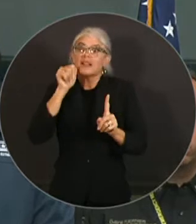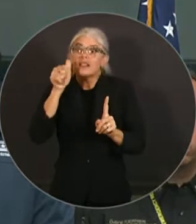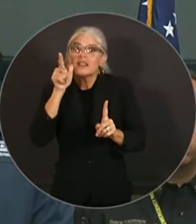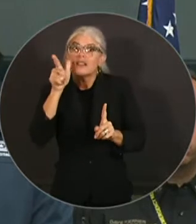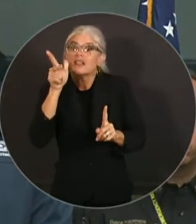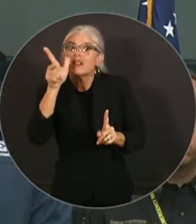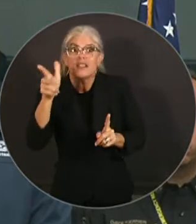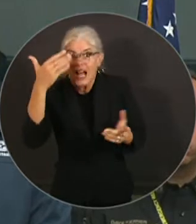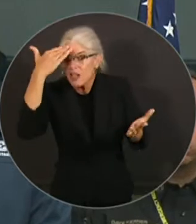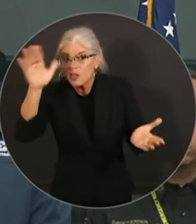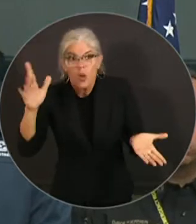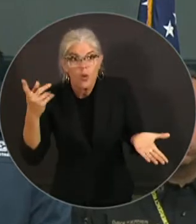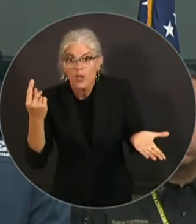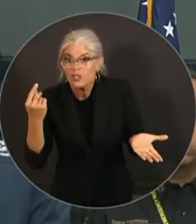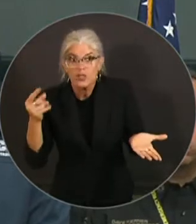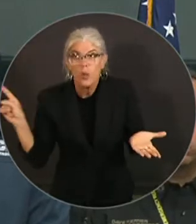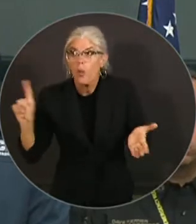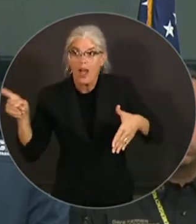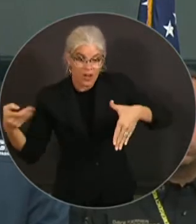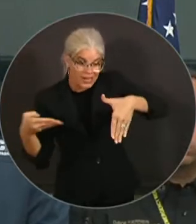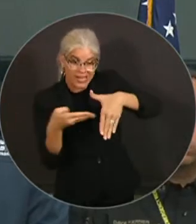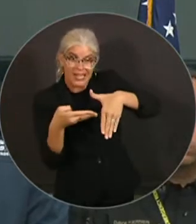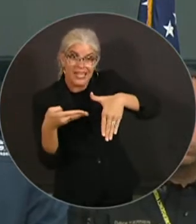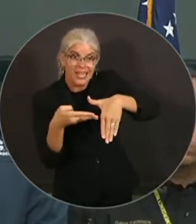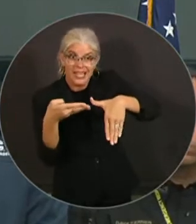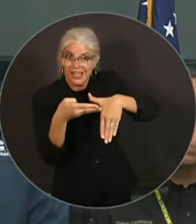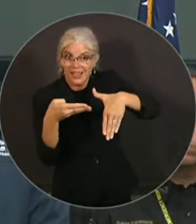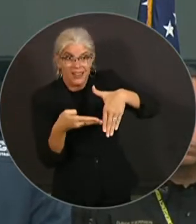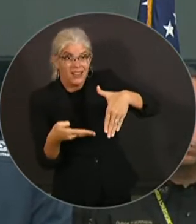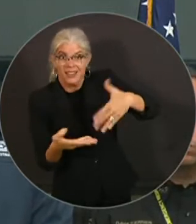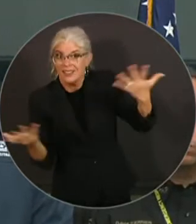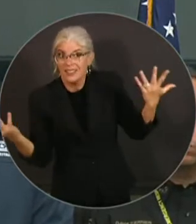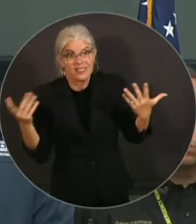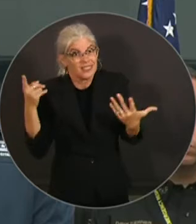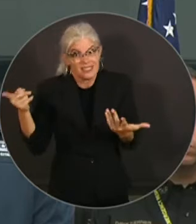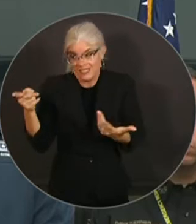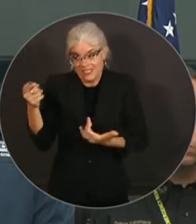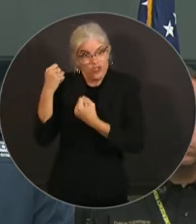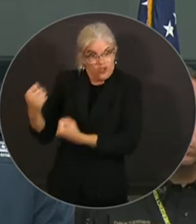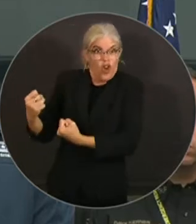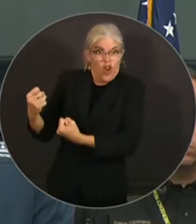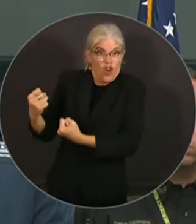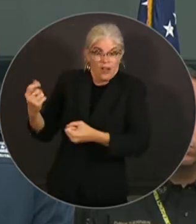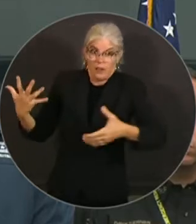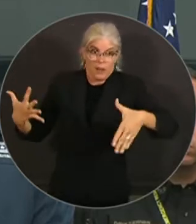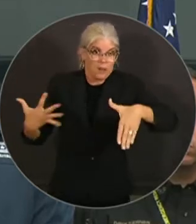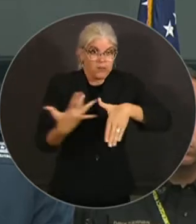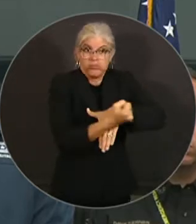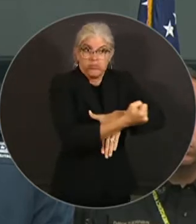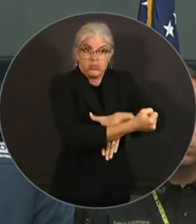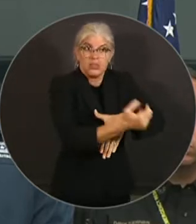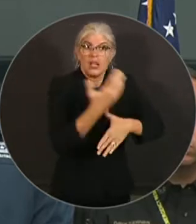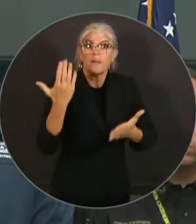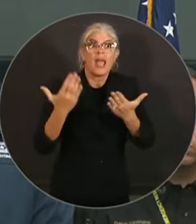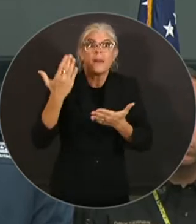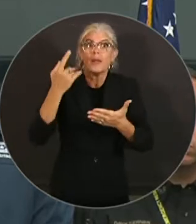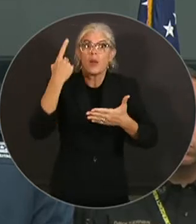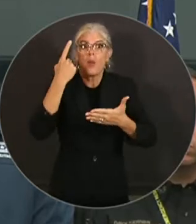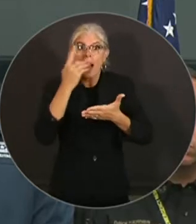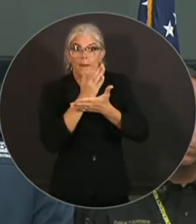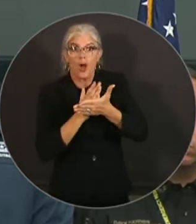up making landfall. And it is possible even a very strong storm makes landfall in one part of the peninsula. If you're in a different